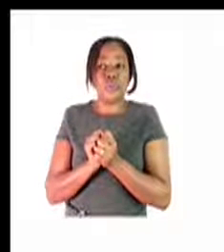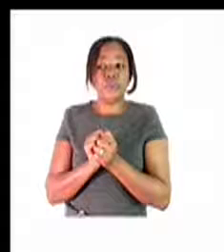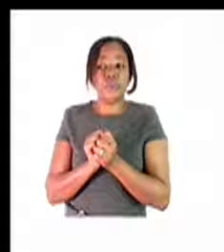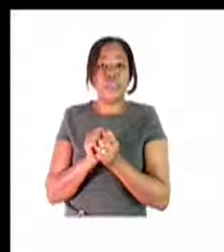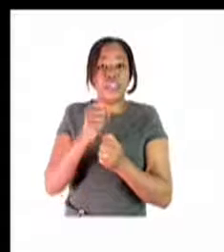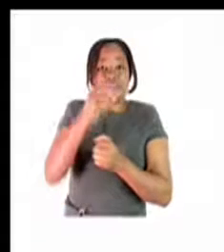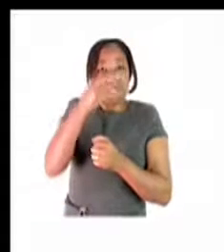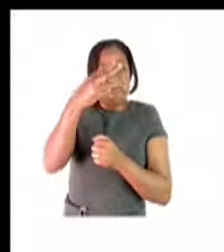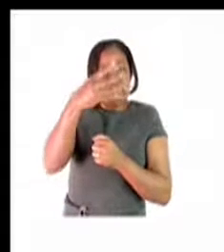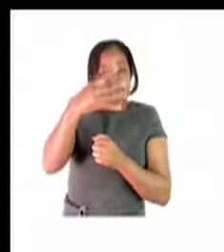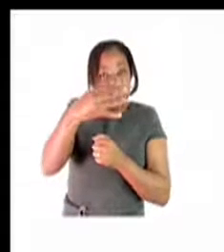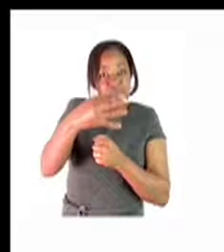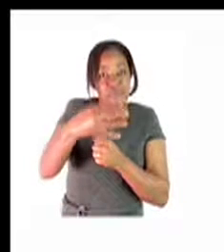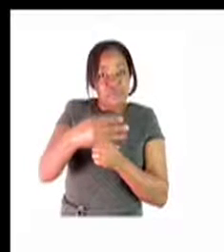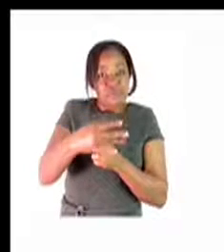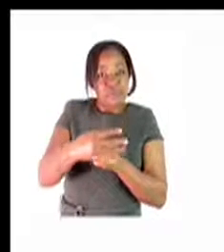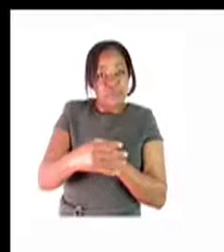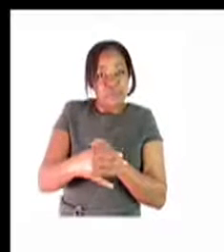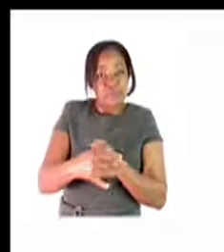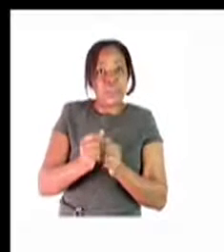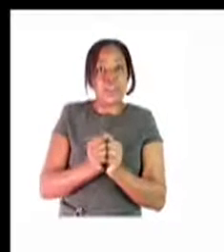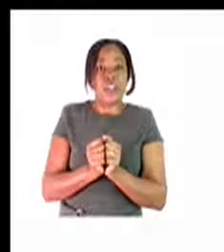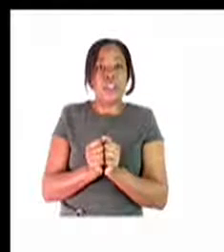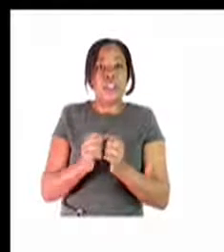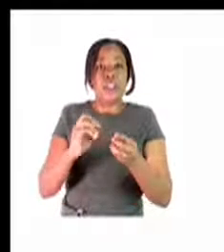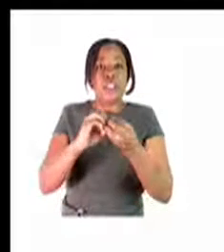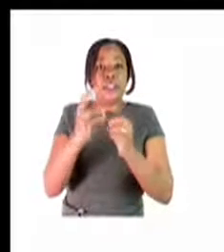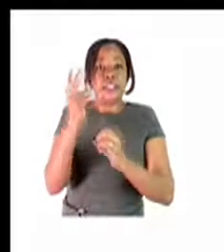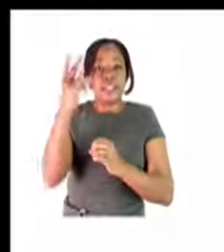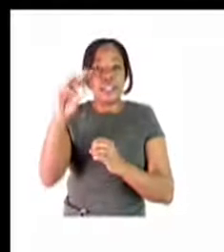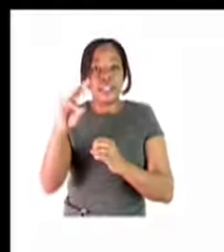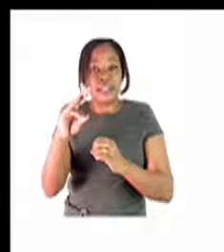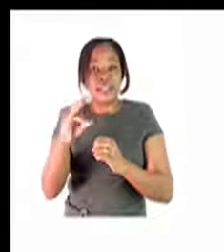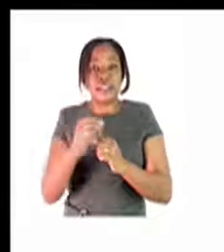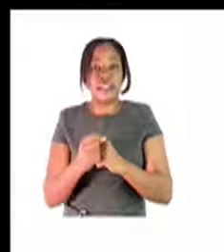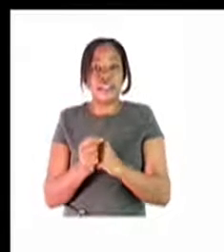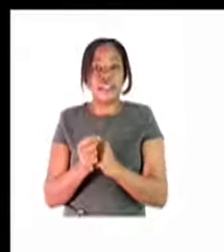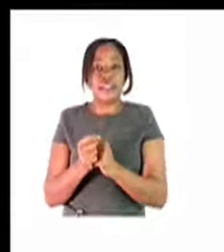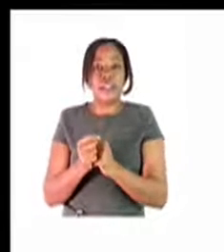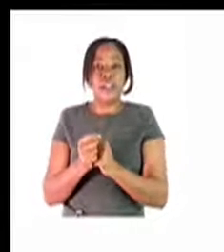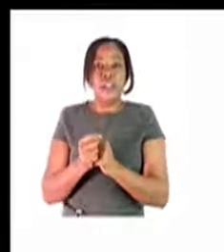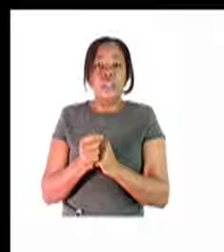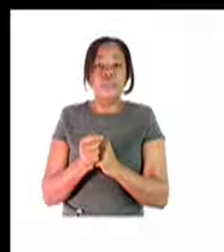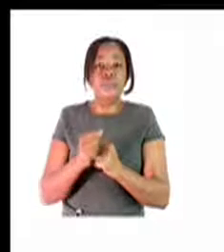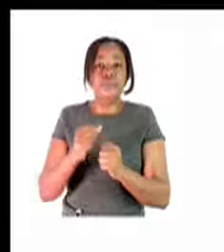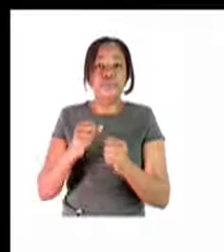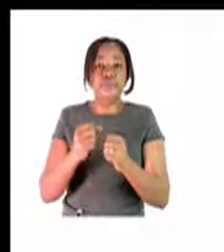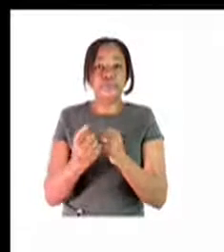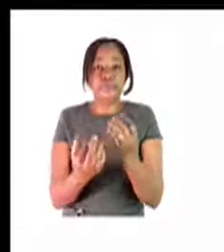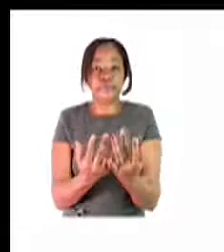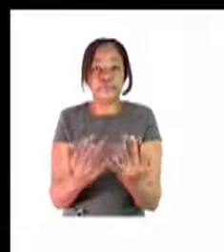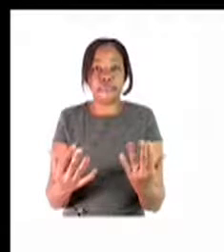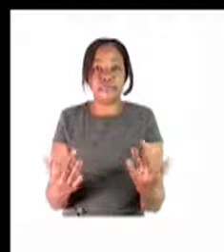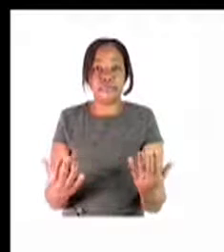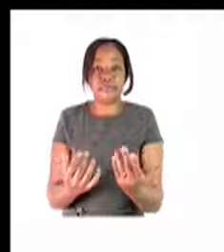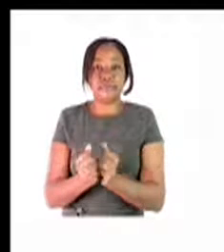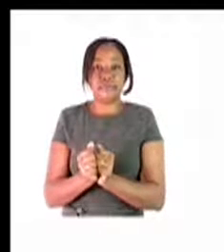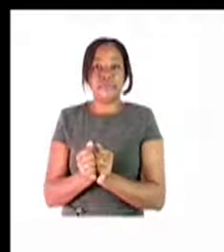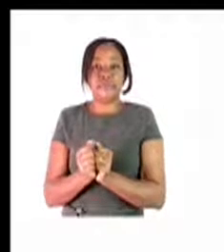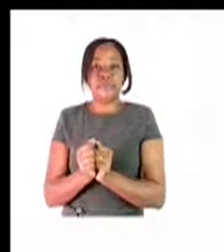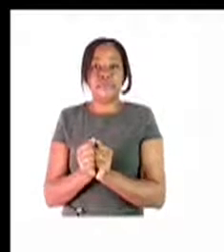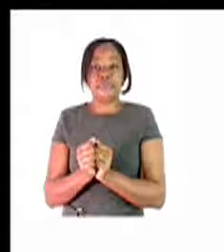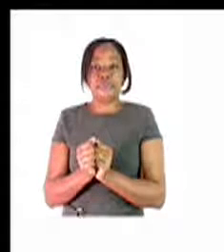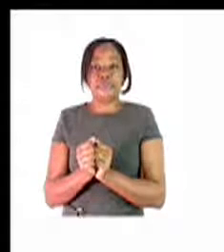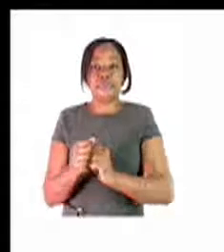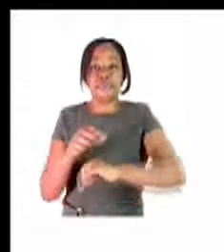news. Number seven, my glass has on the outside. Dew, still,